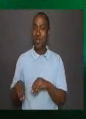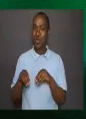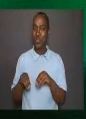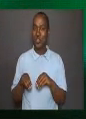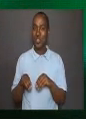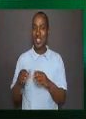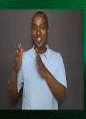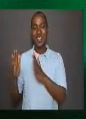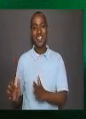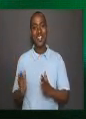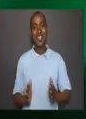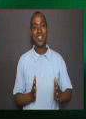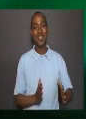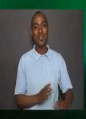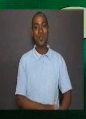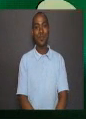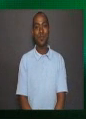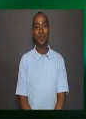Students, let's get ready.